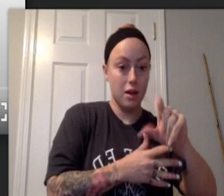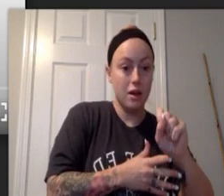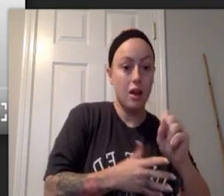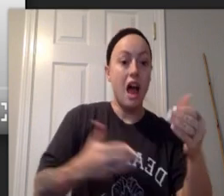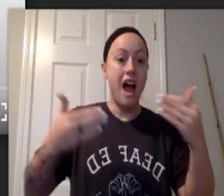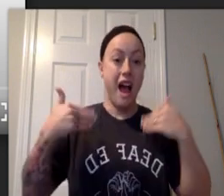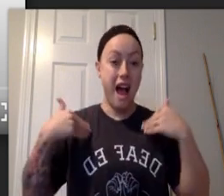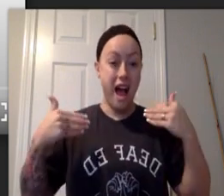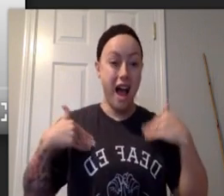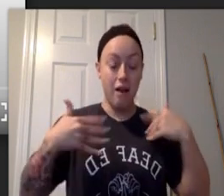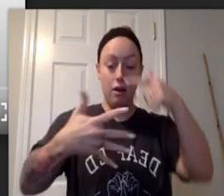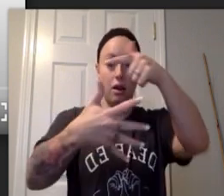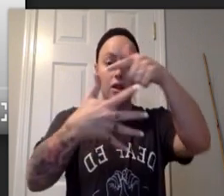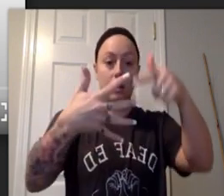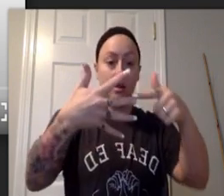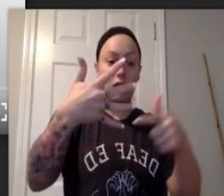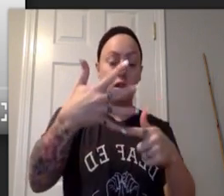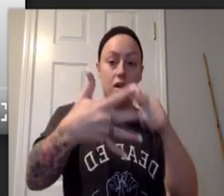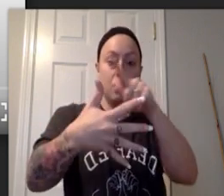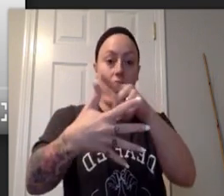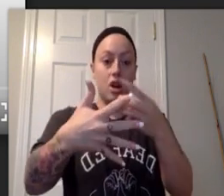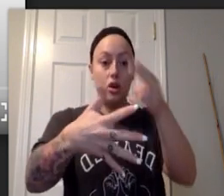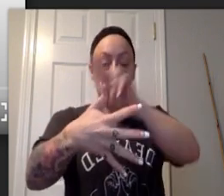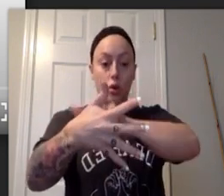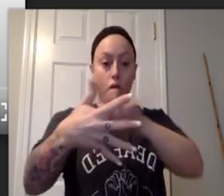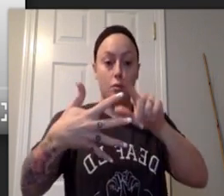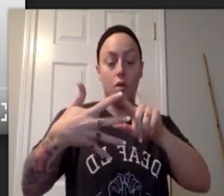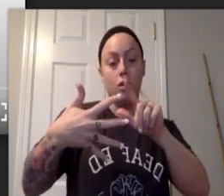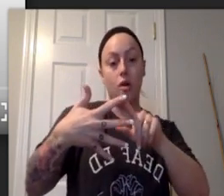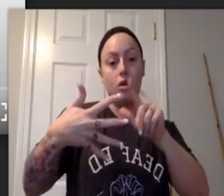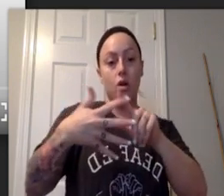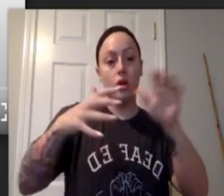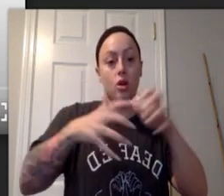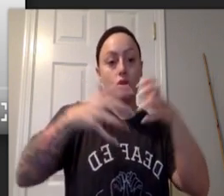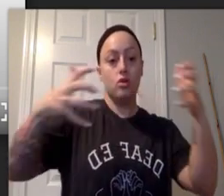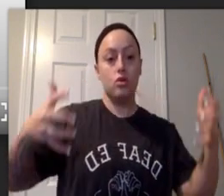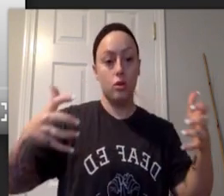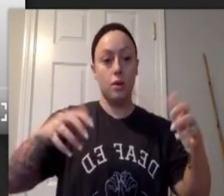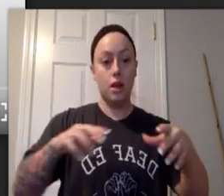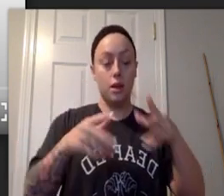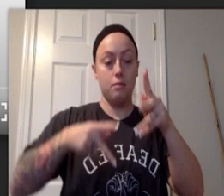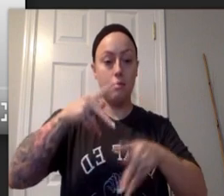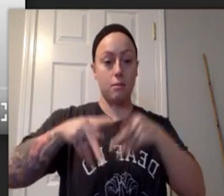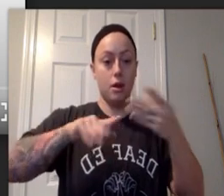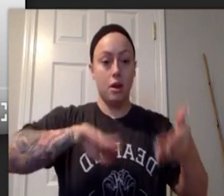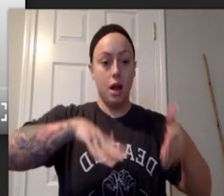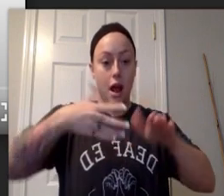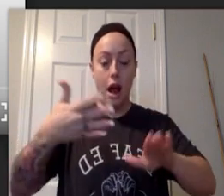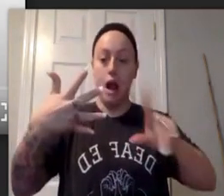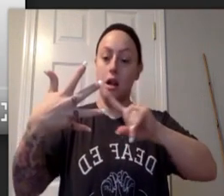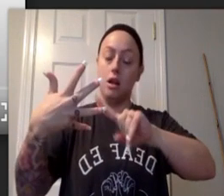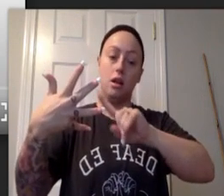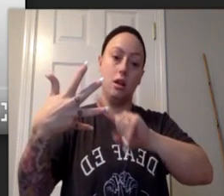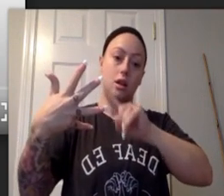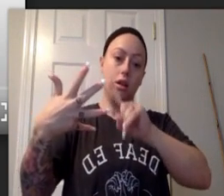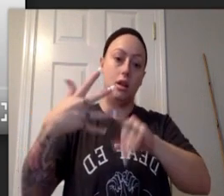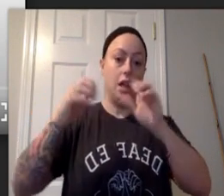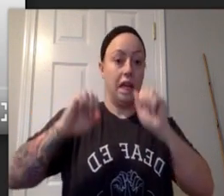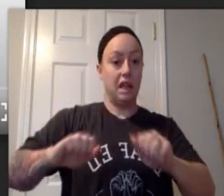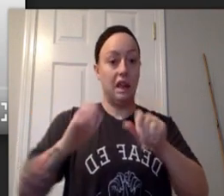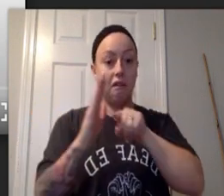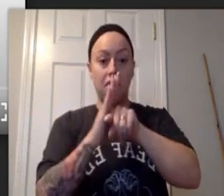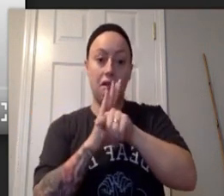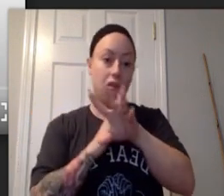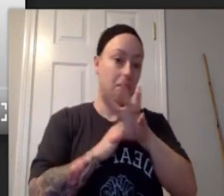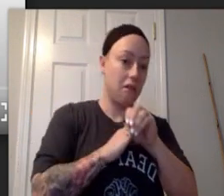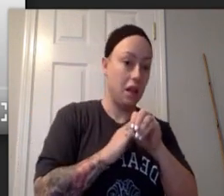of them could have enough to kill 25 people. There's no dosage control or regulation on that. Heroin used to be used